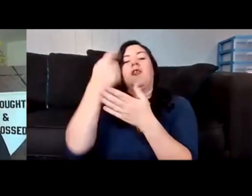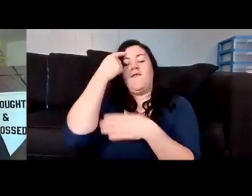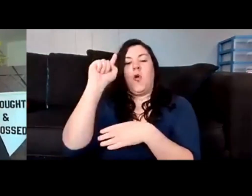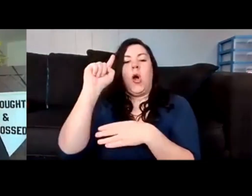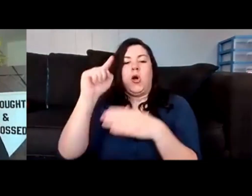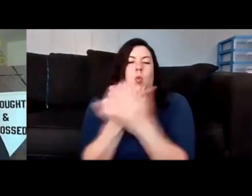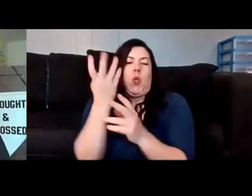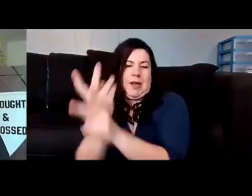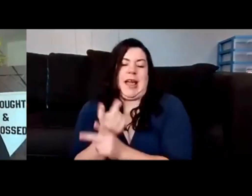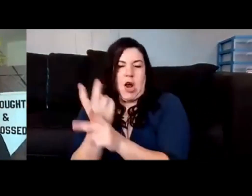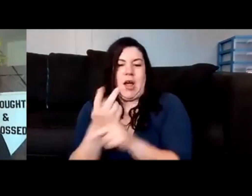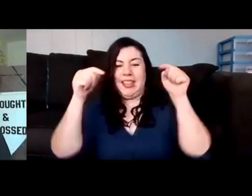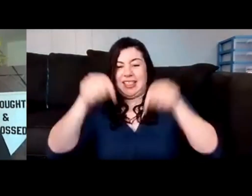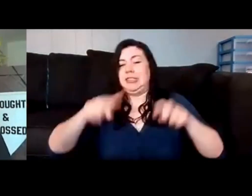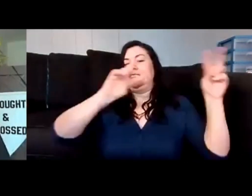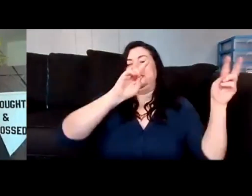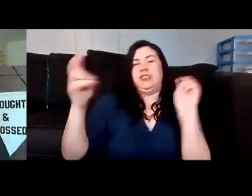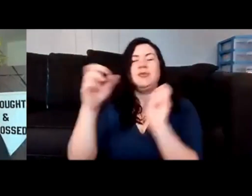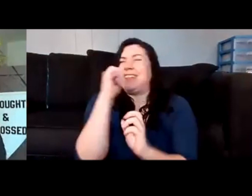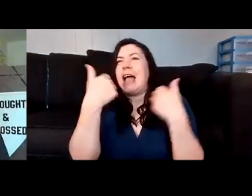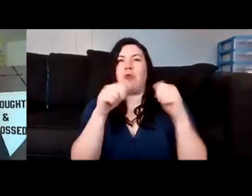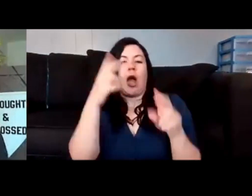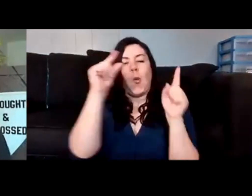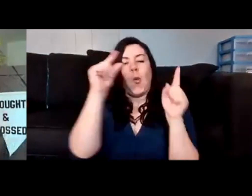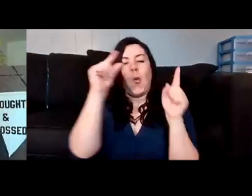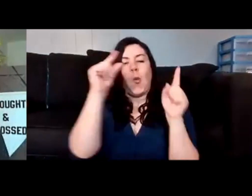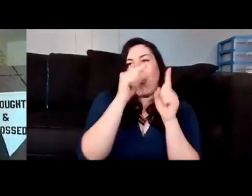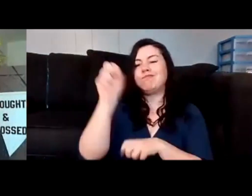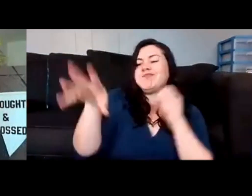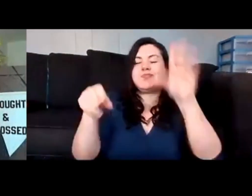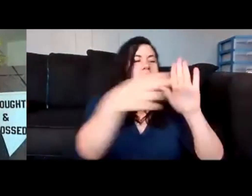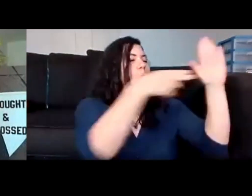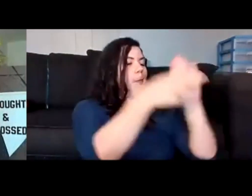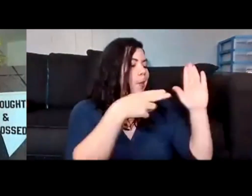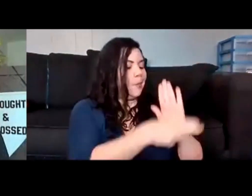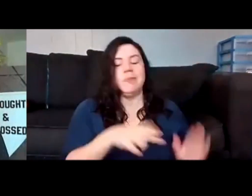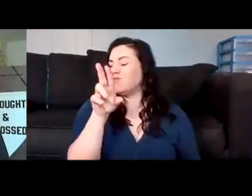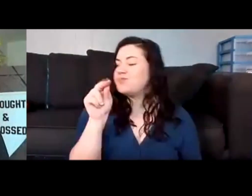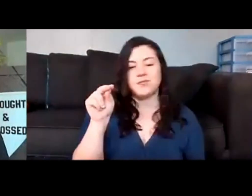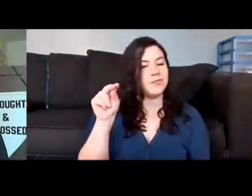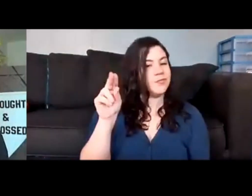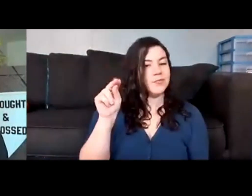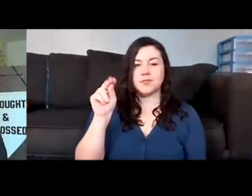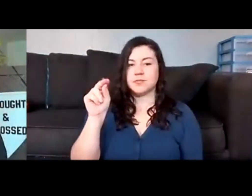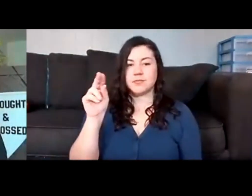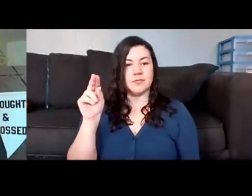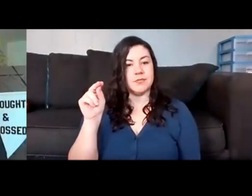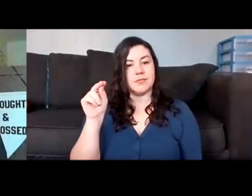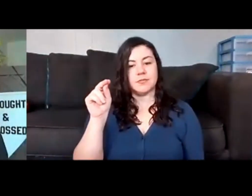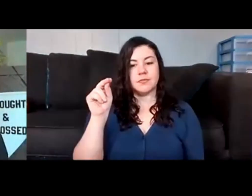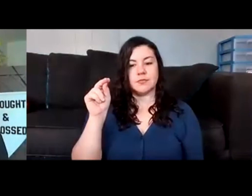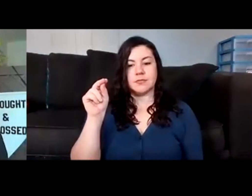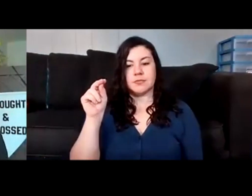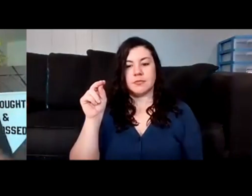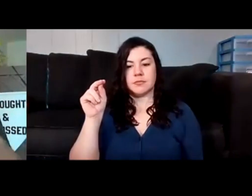of issues here. This is not to just throw words onto things and say care, care, care. It is a